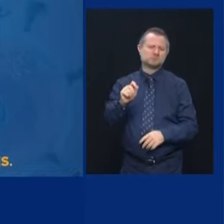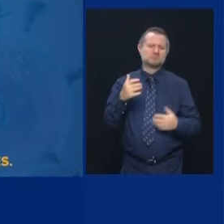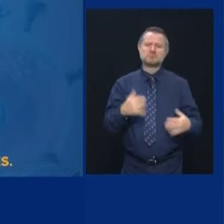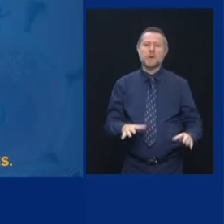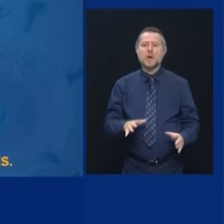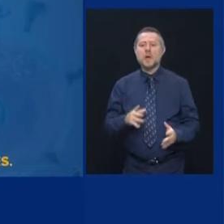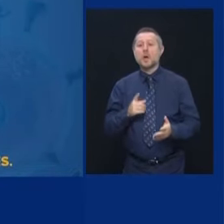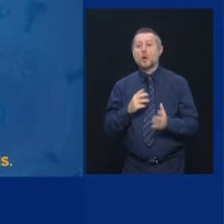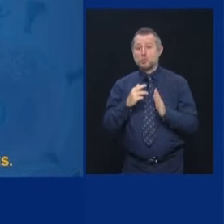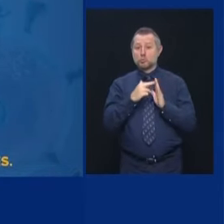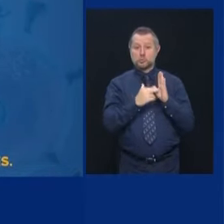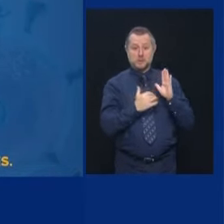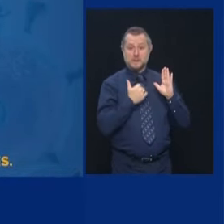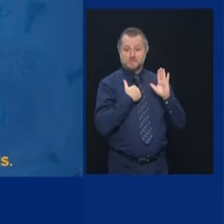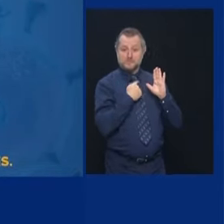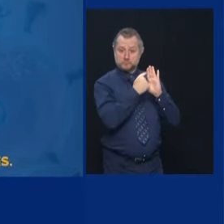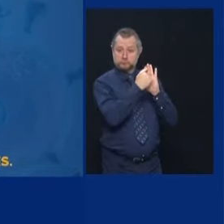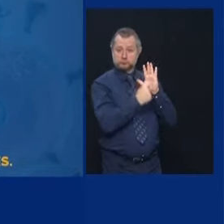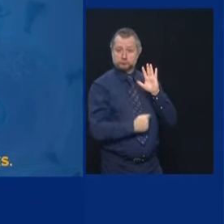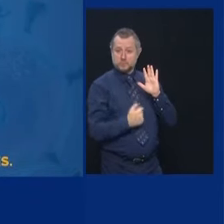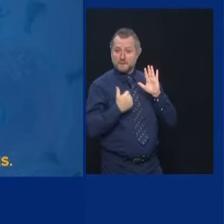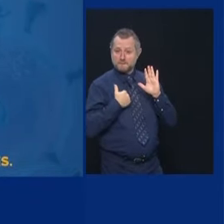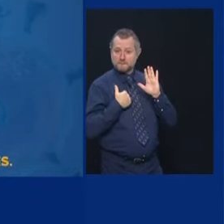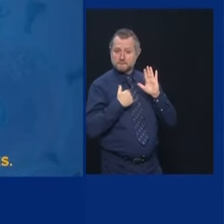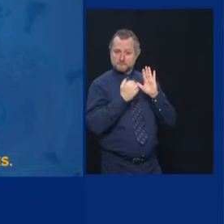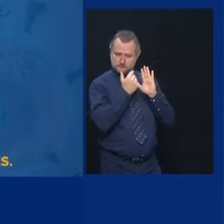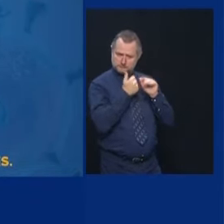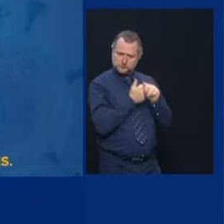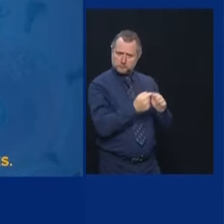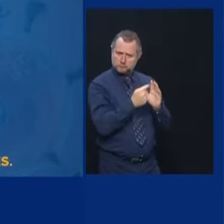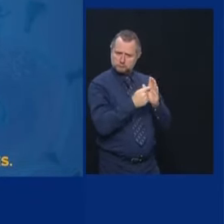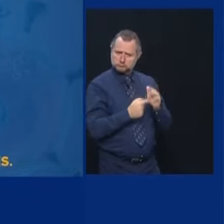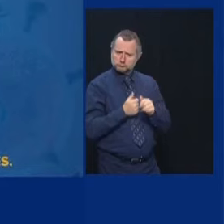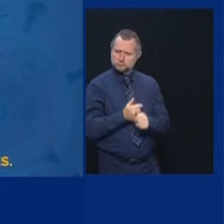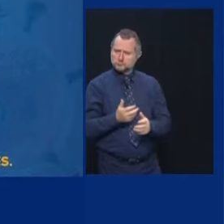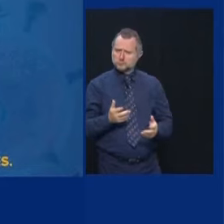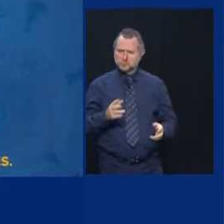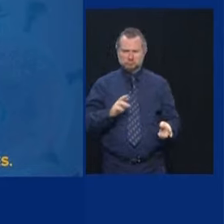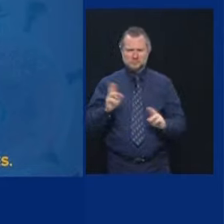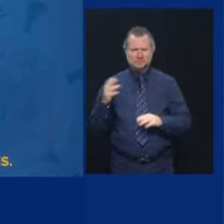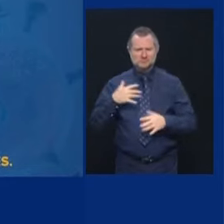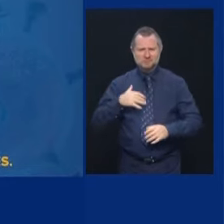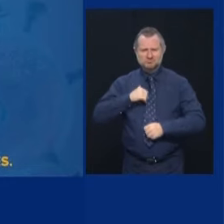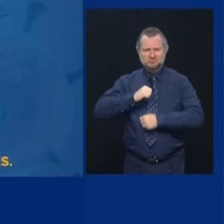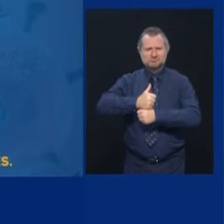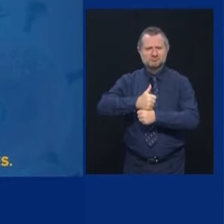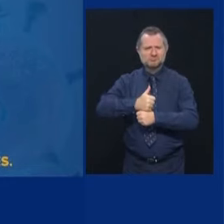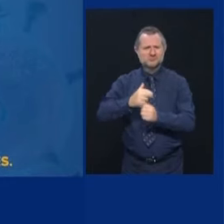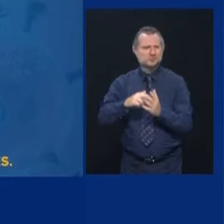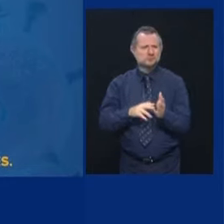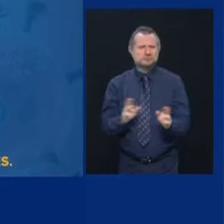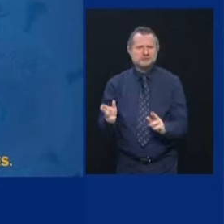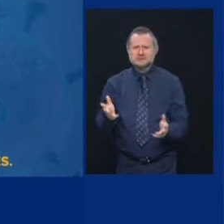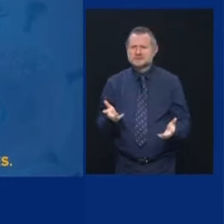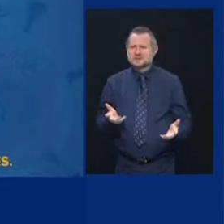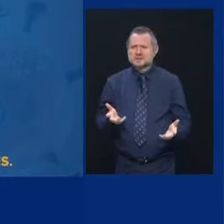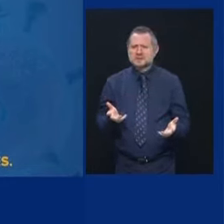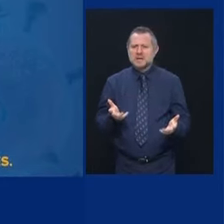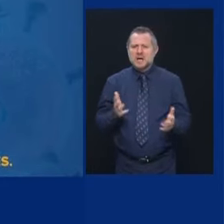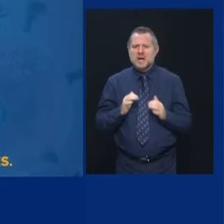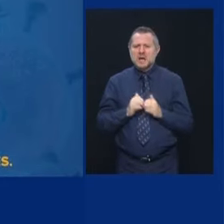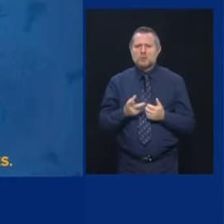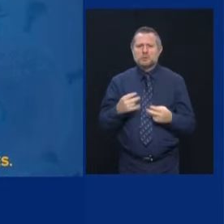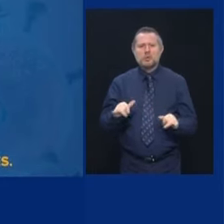rules for all these areas. We have rules for all these areas in place now. Well, then how's it